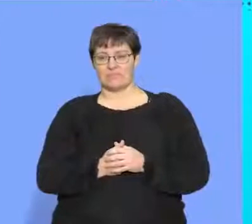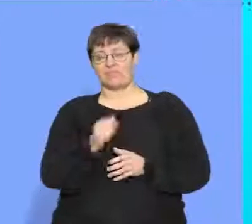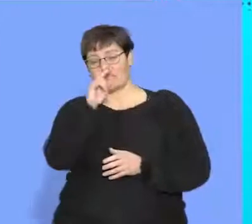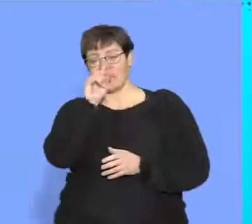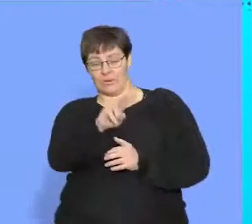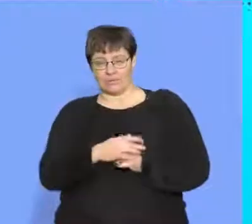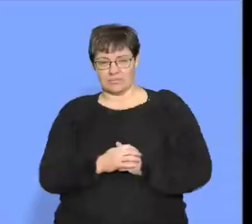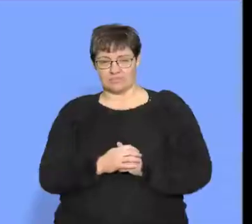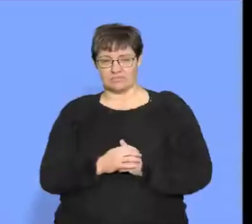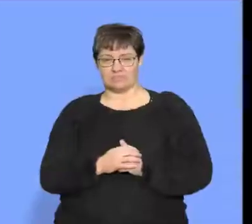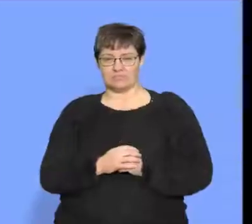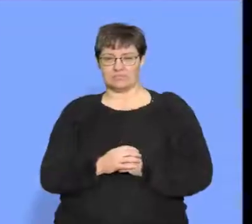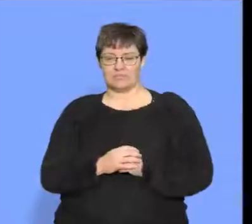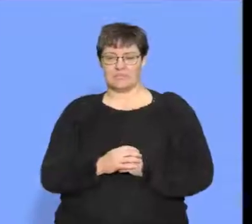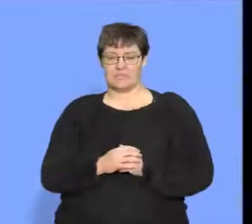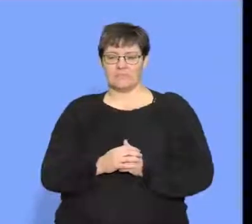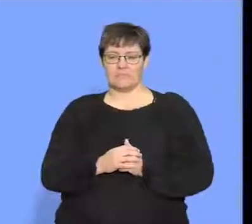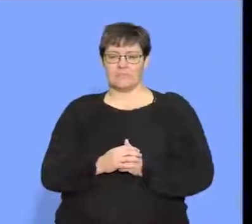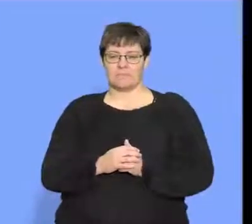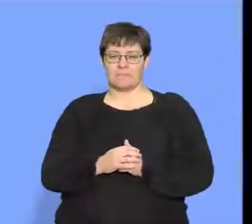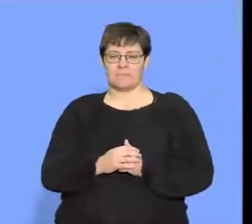So let's have a look.